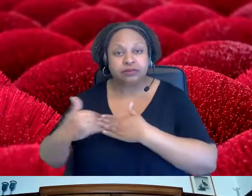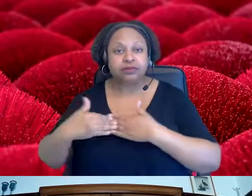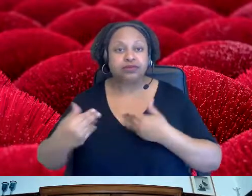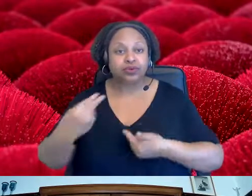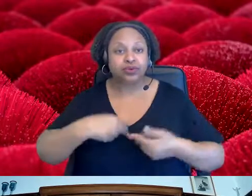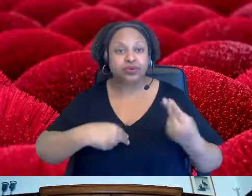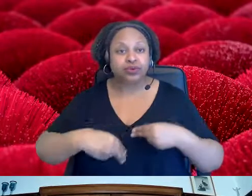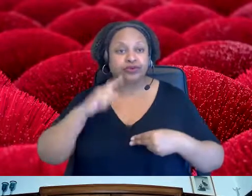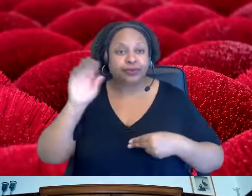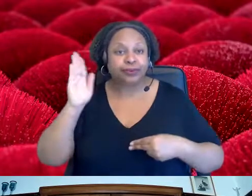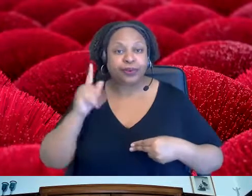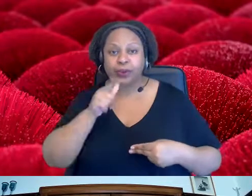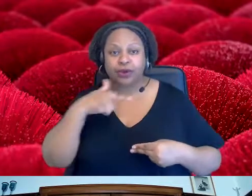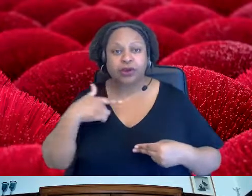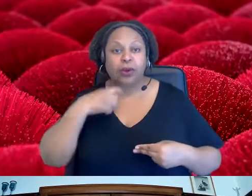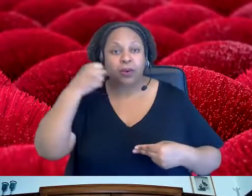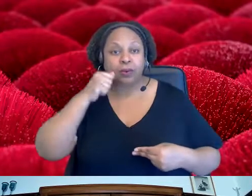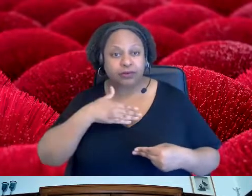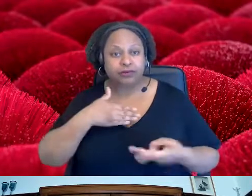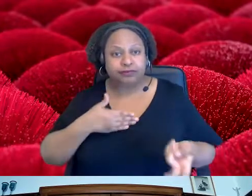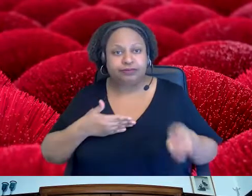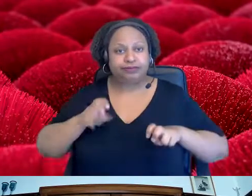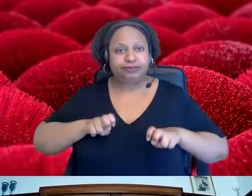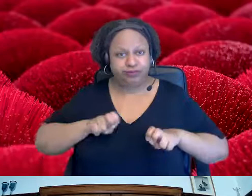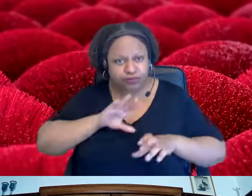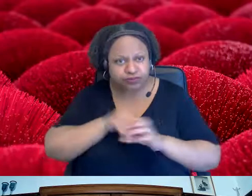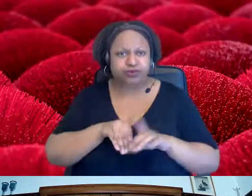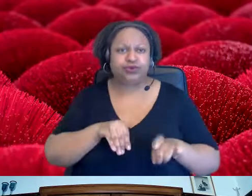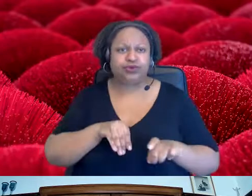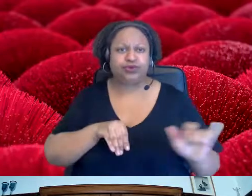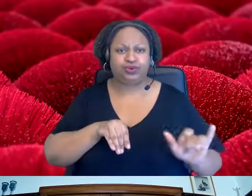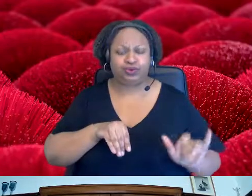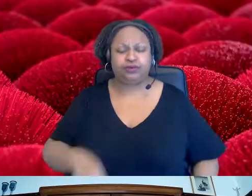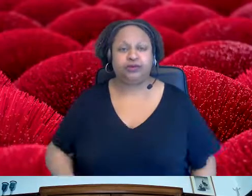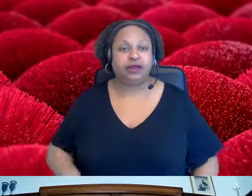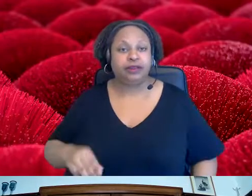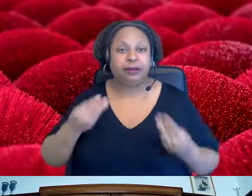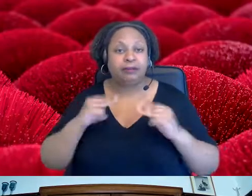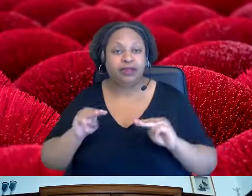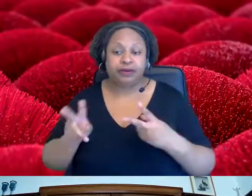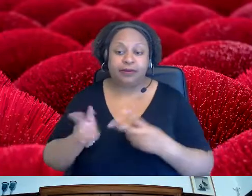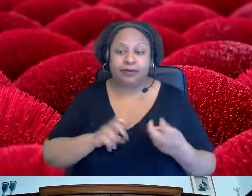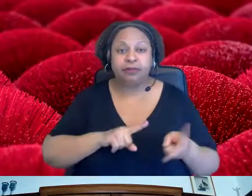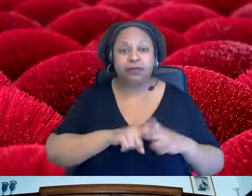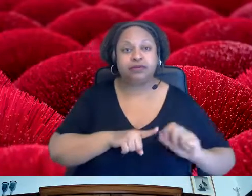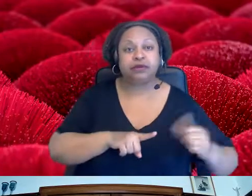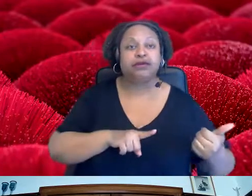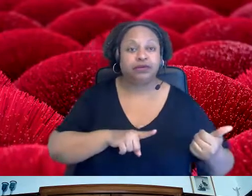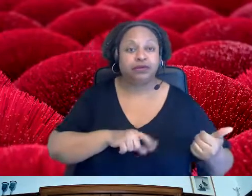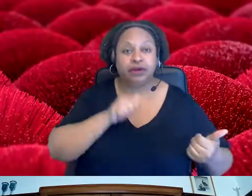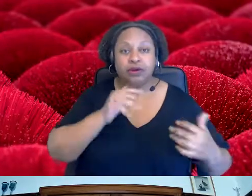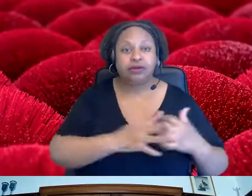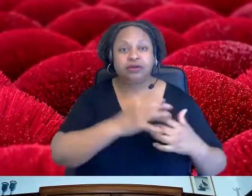and I think that methodology can also transfer to non-Native people too, like intergenerational